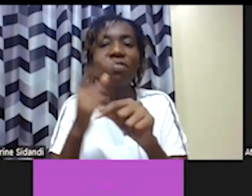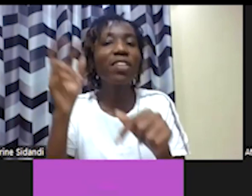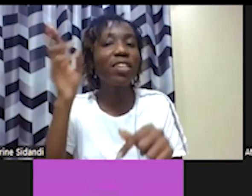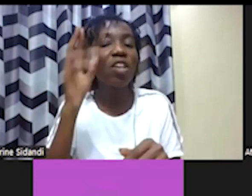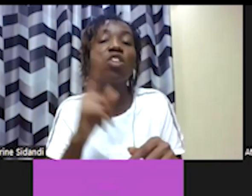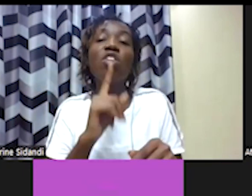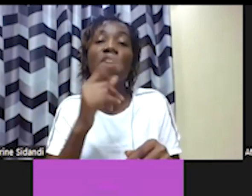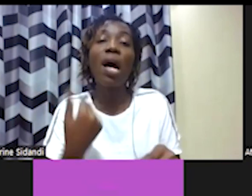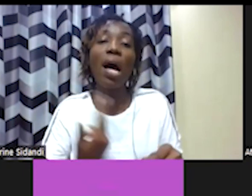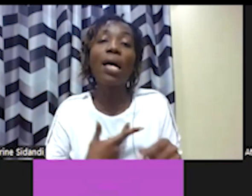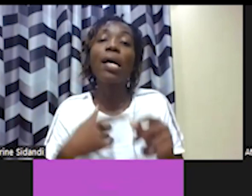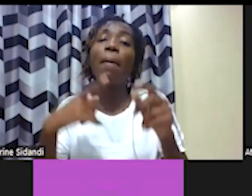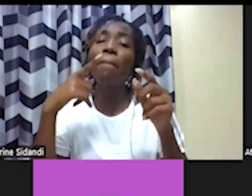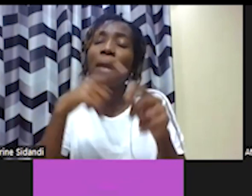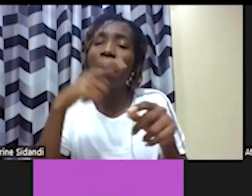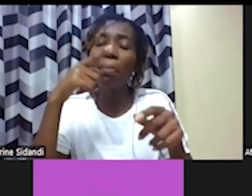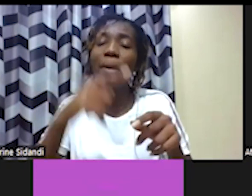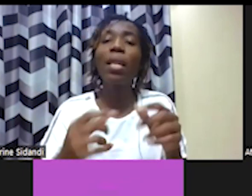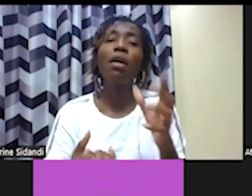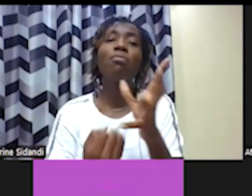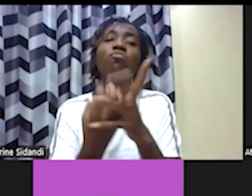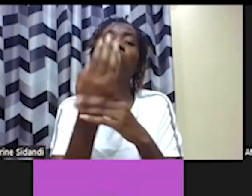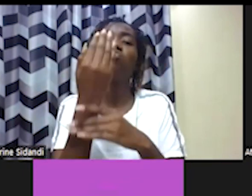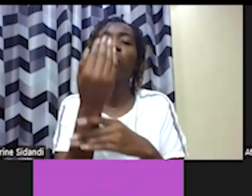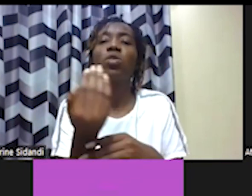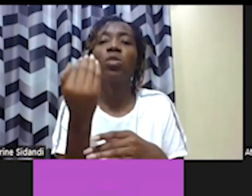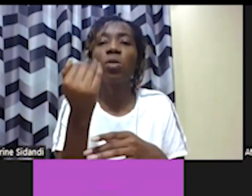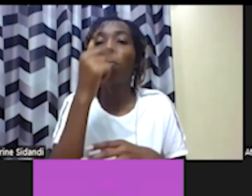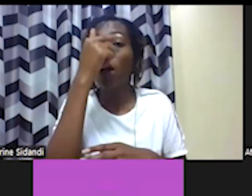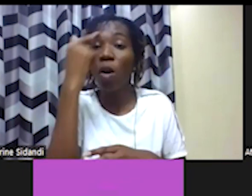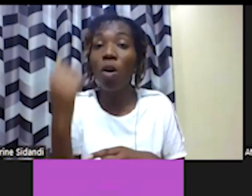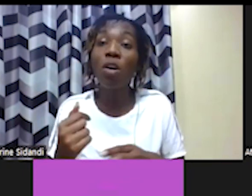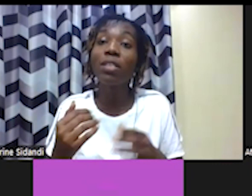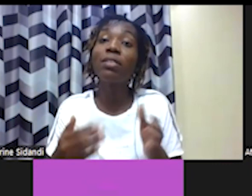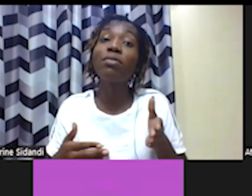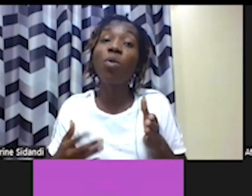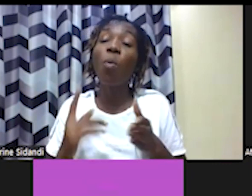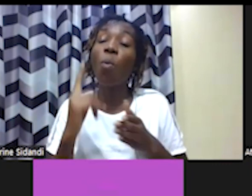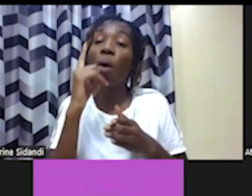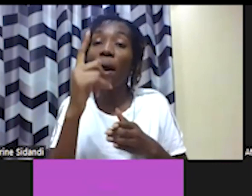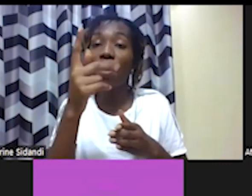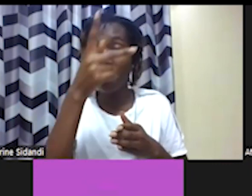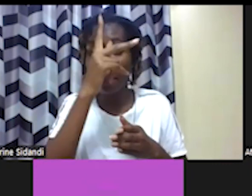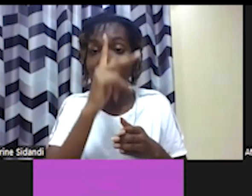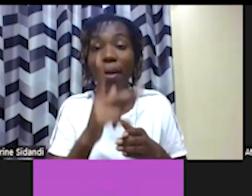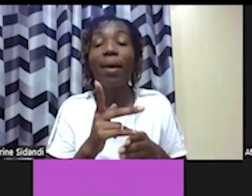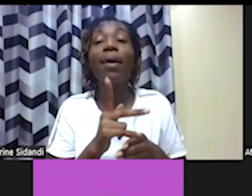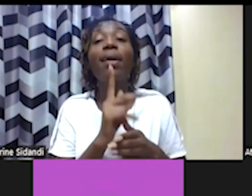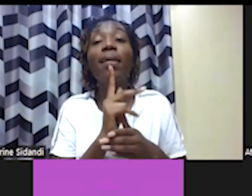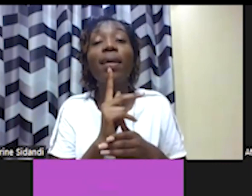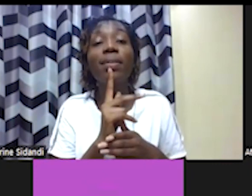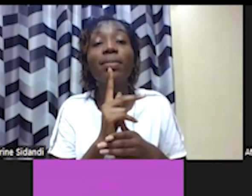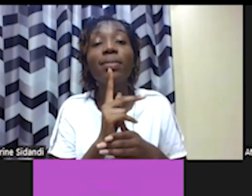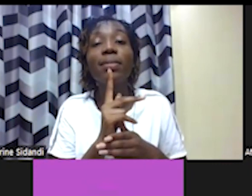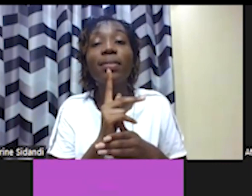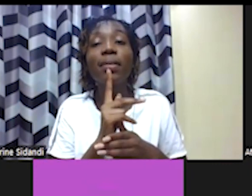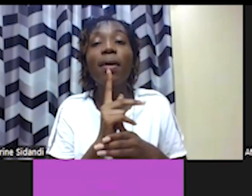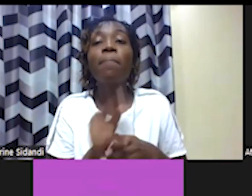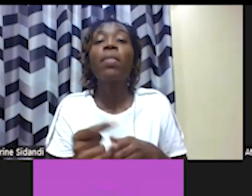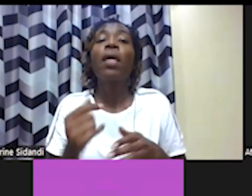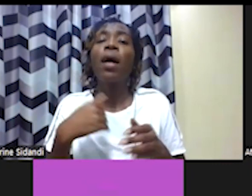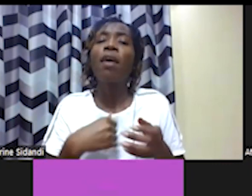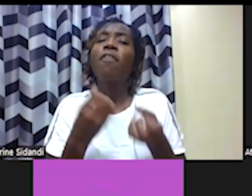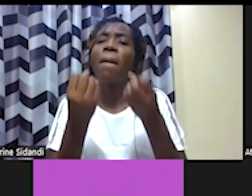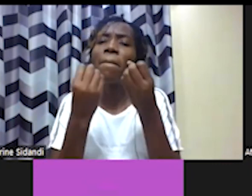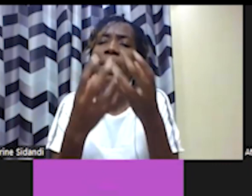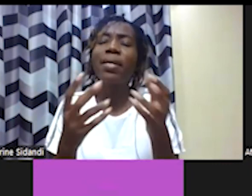cannot blame the raising of a child because of being raised by one parent. There are so many